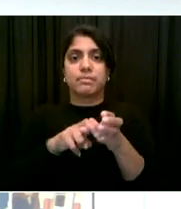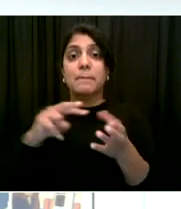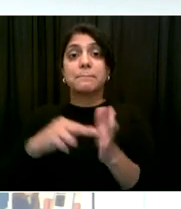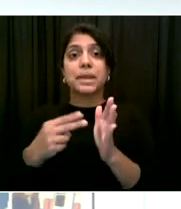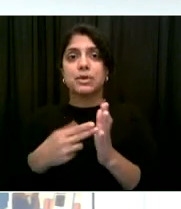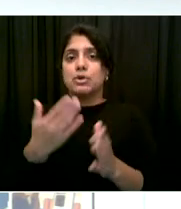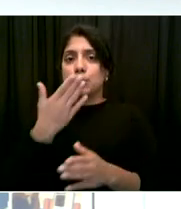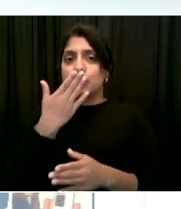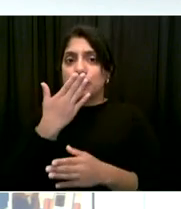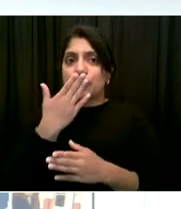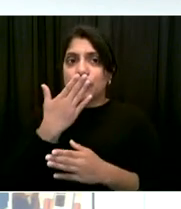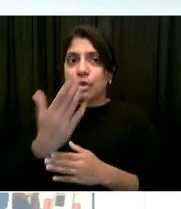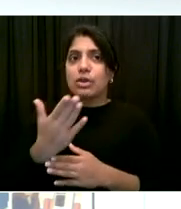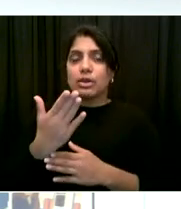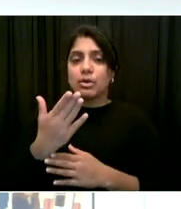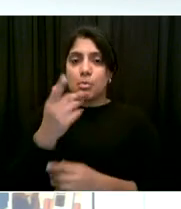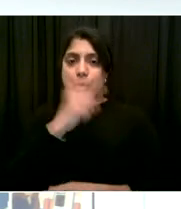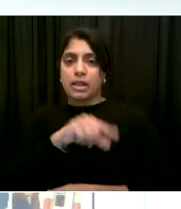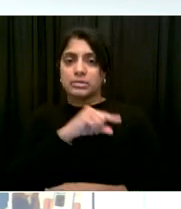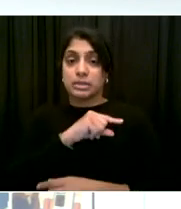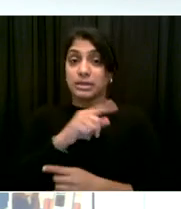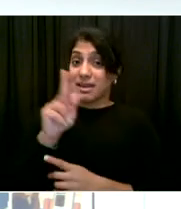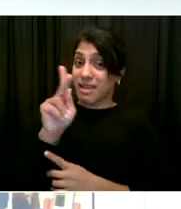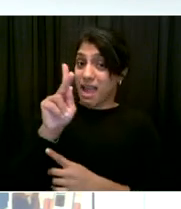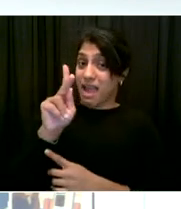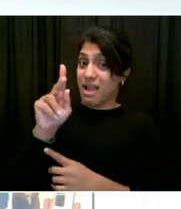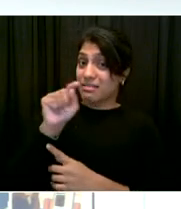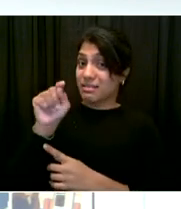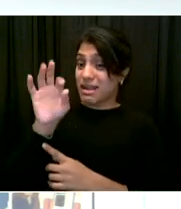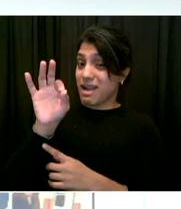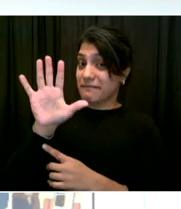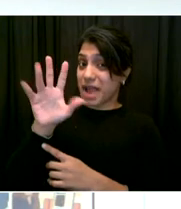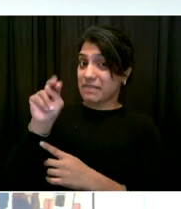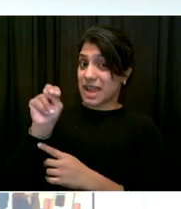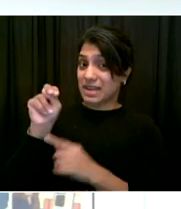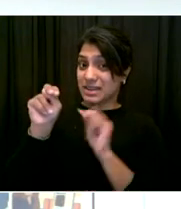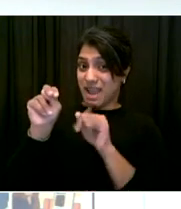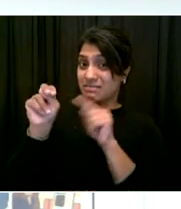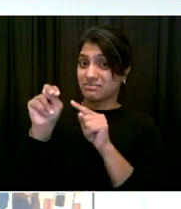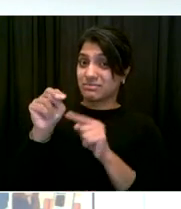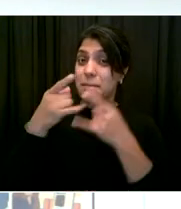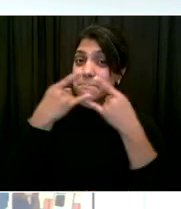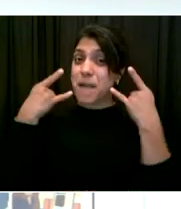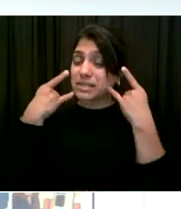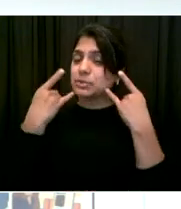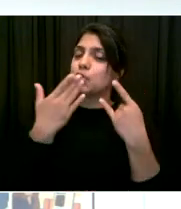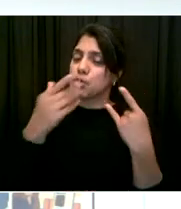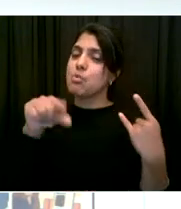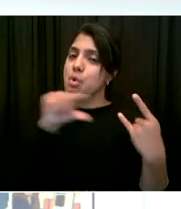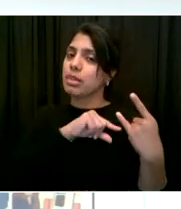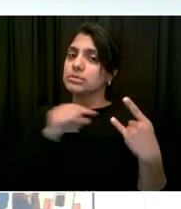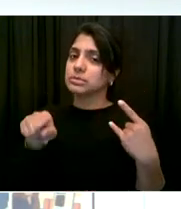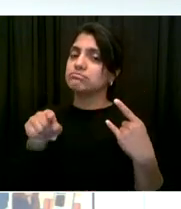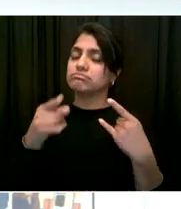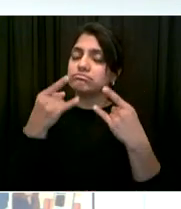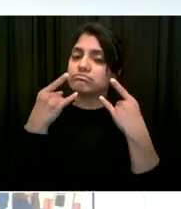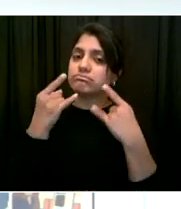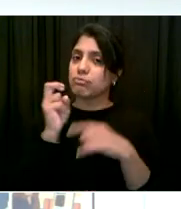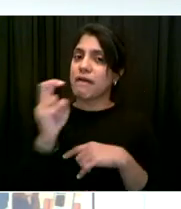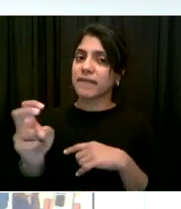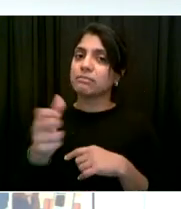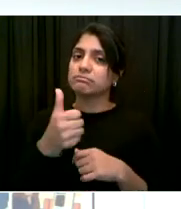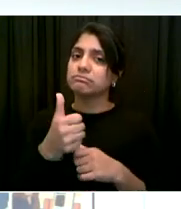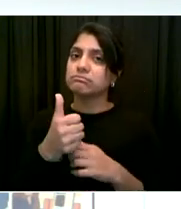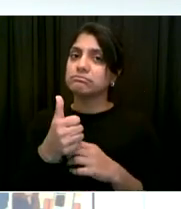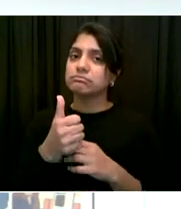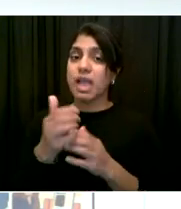your hands and taking other steps to protect yourself. It's the in-between category where, as the mayor said,